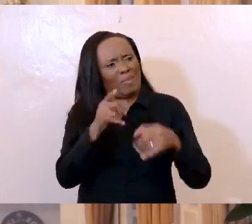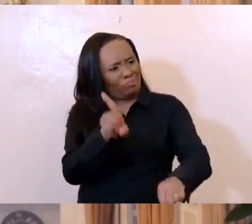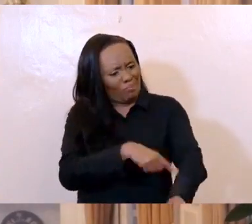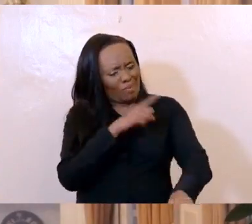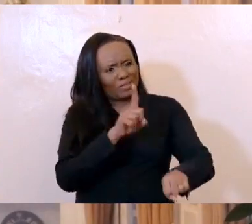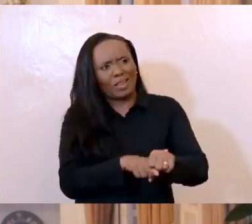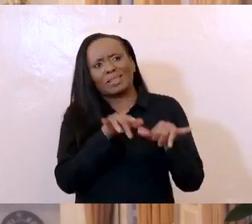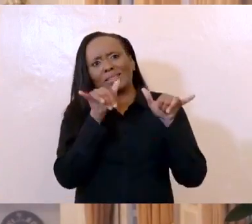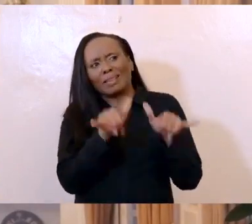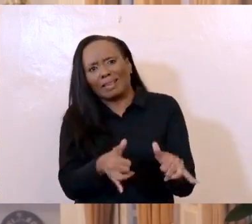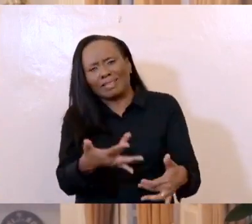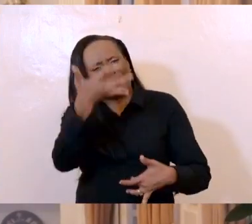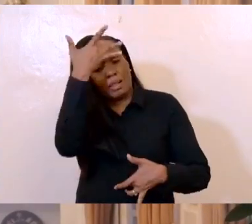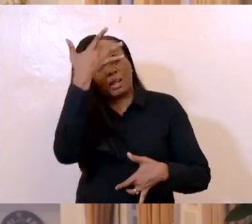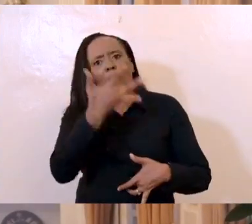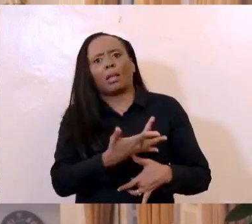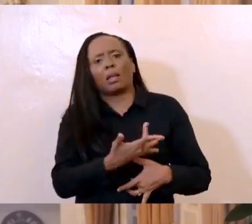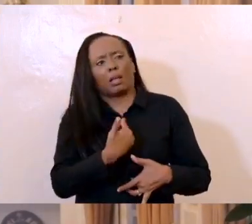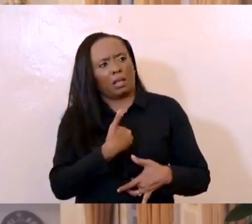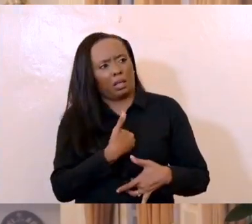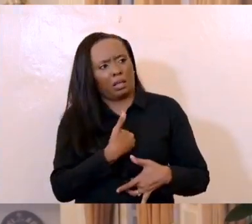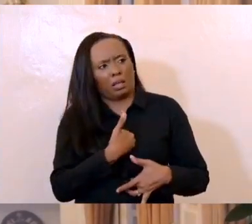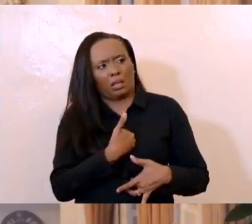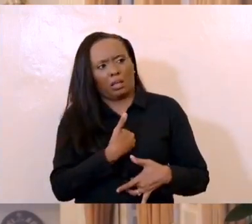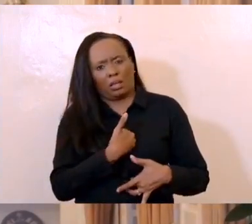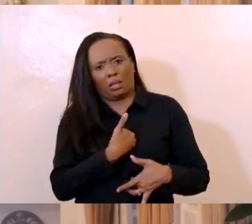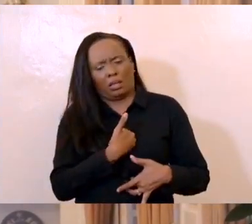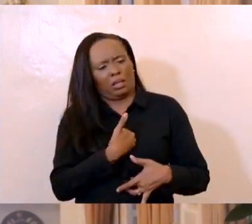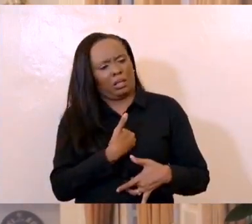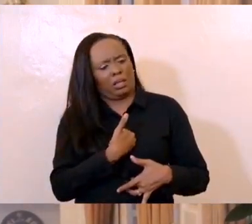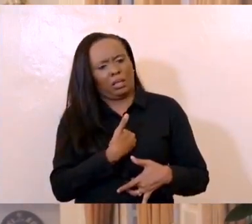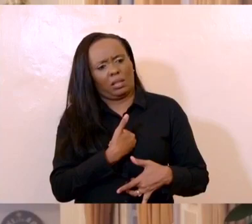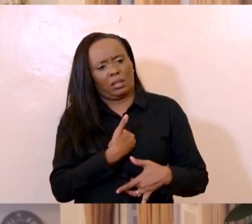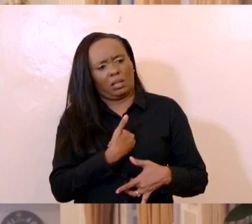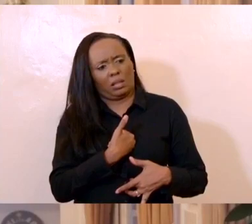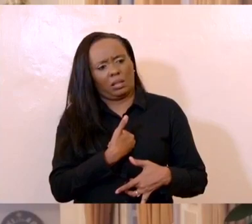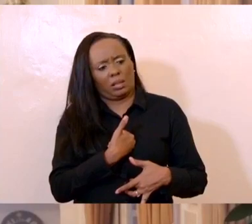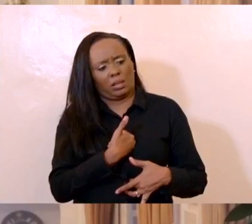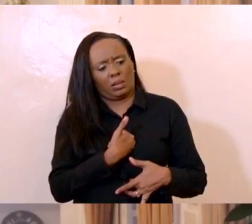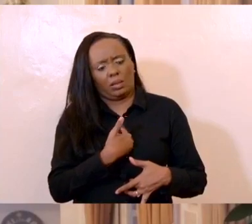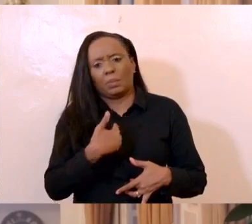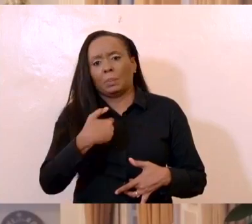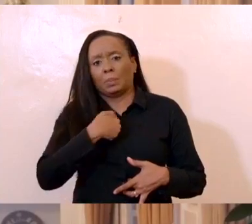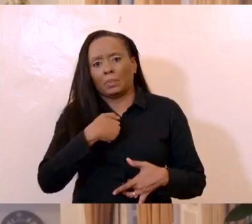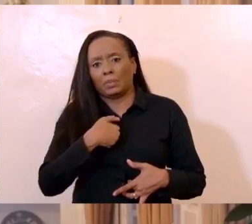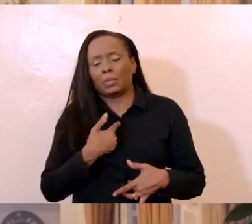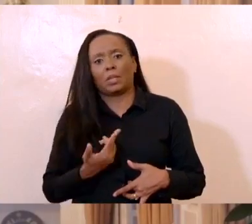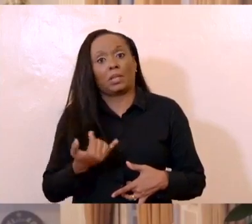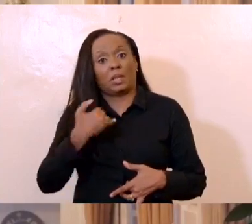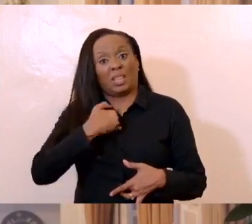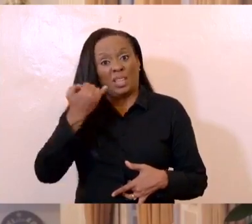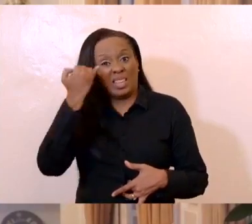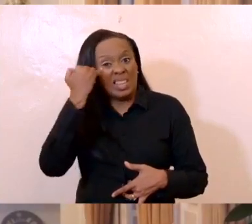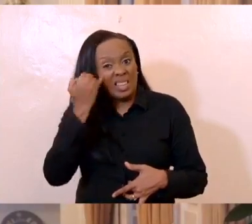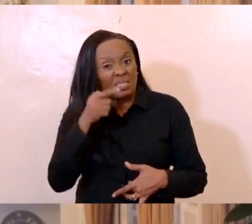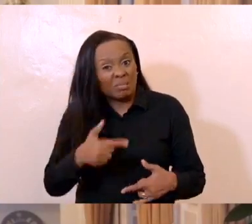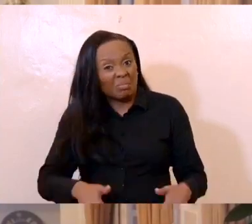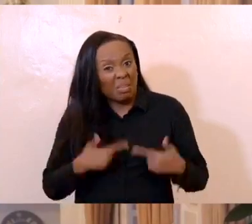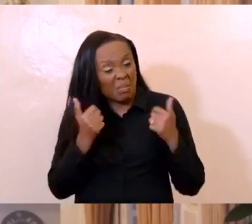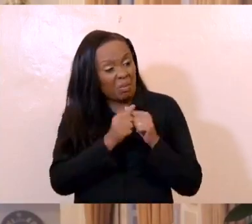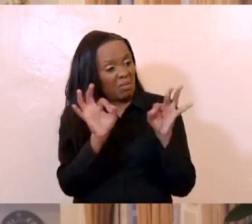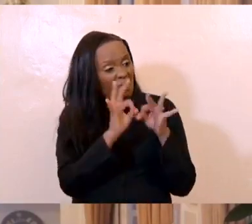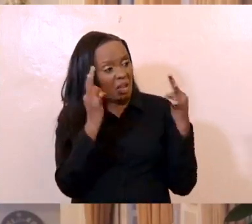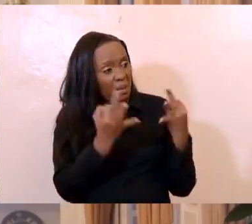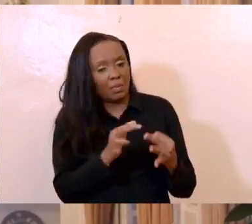The appeal from me is for persons, especially if you are living with family members who